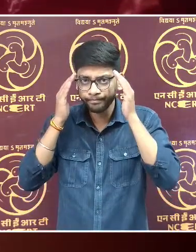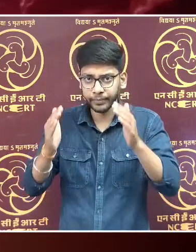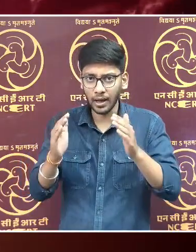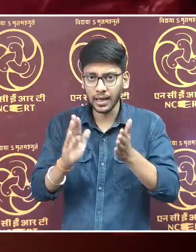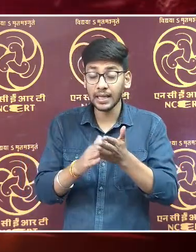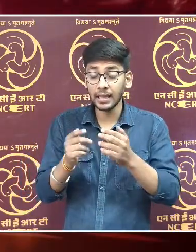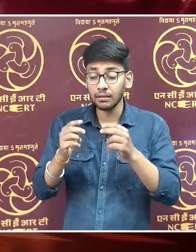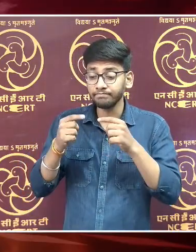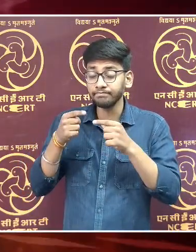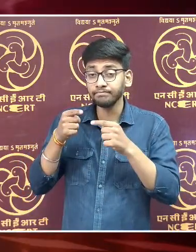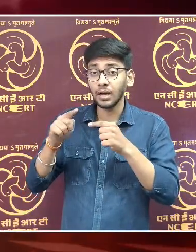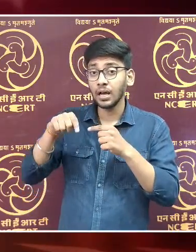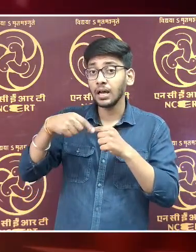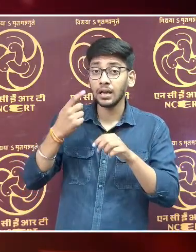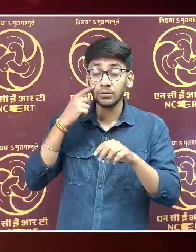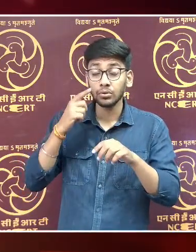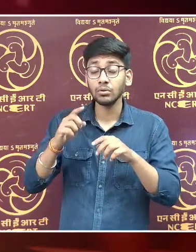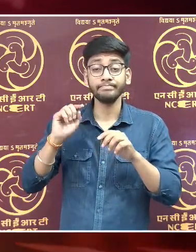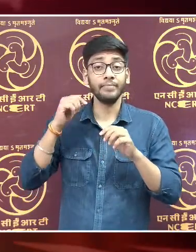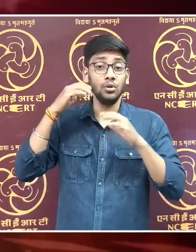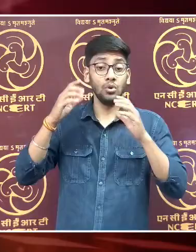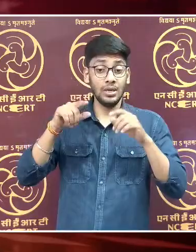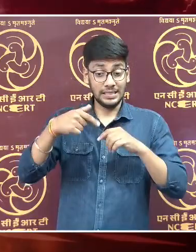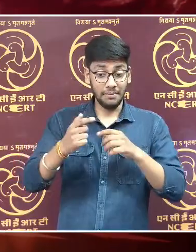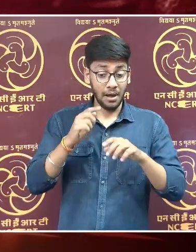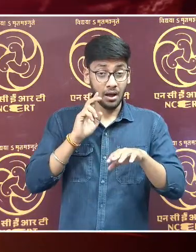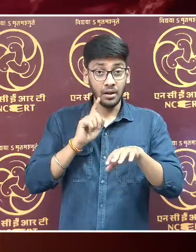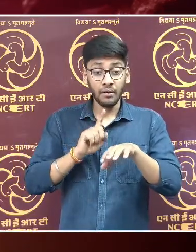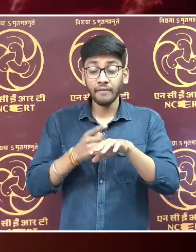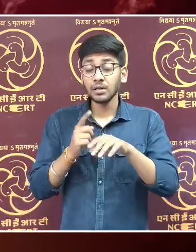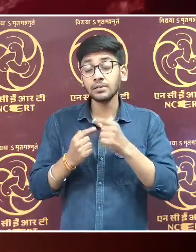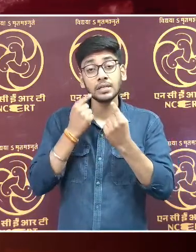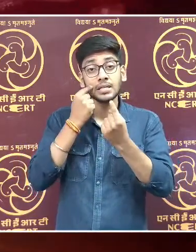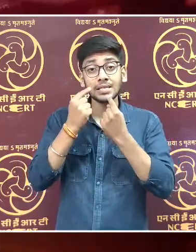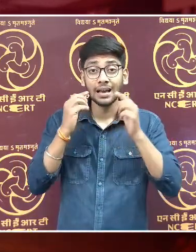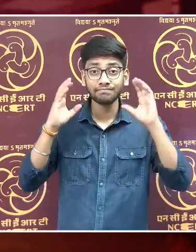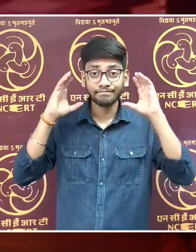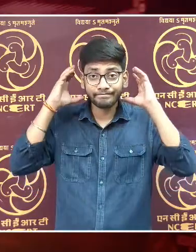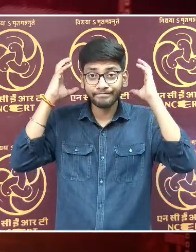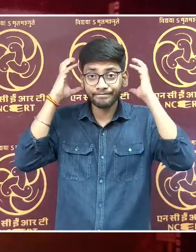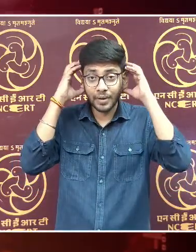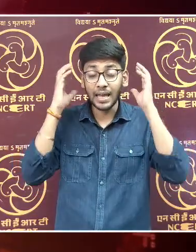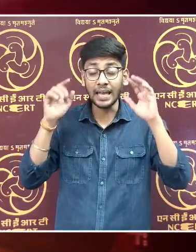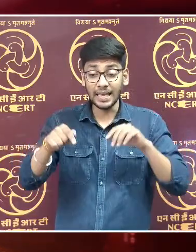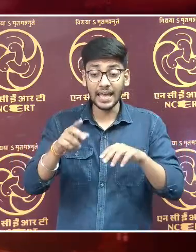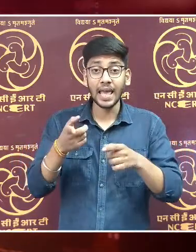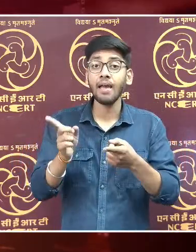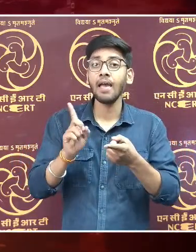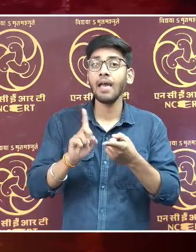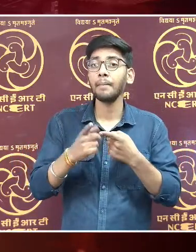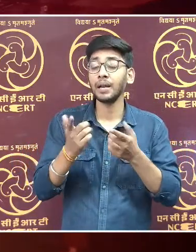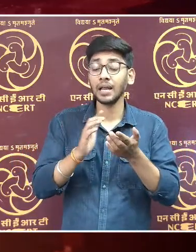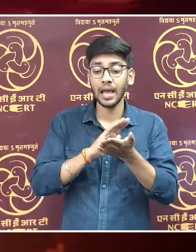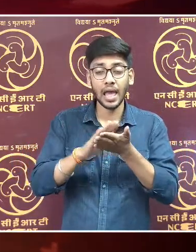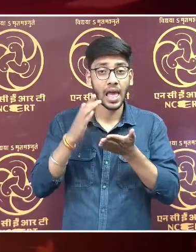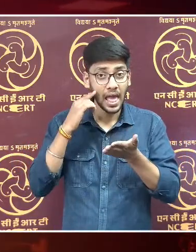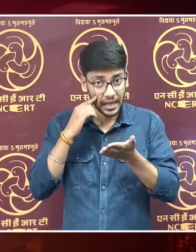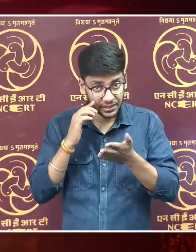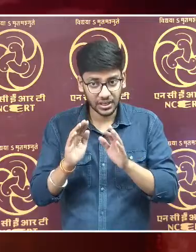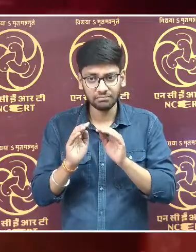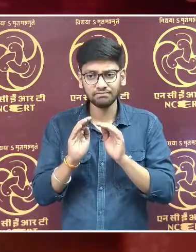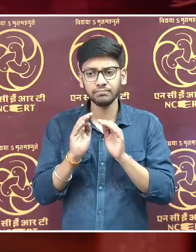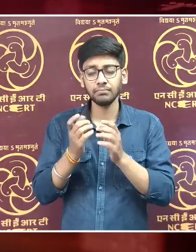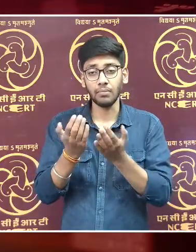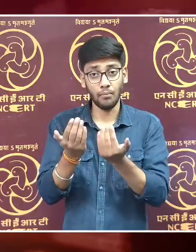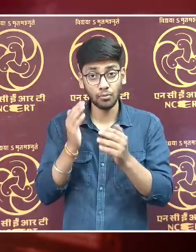refer the child for detailed audiological evaluation. Absolutely. It could be hearing loss or it could be processing problem. Anything could